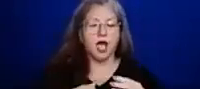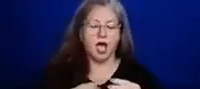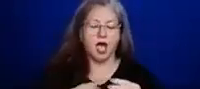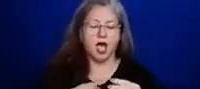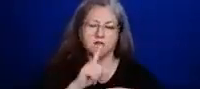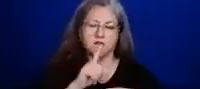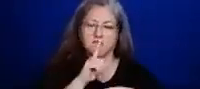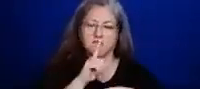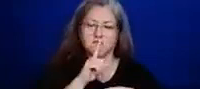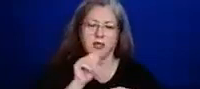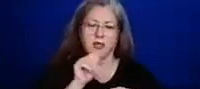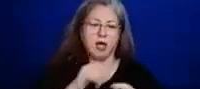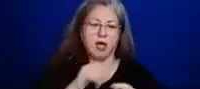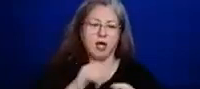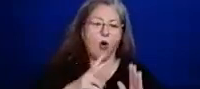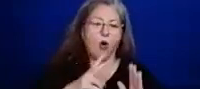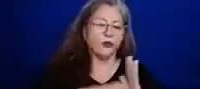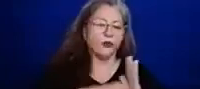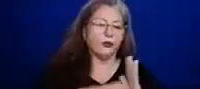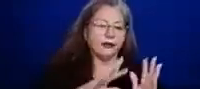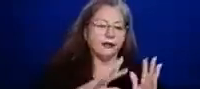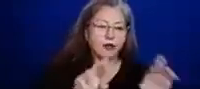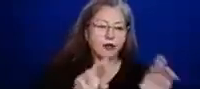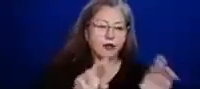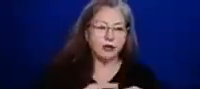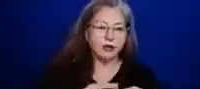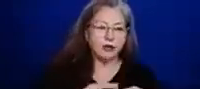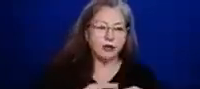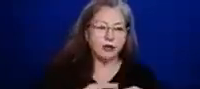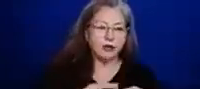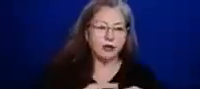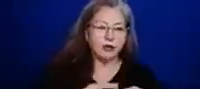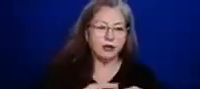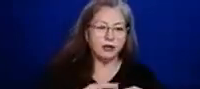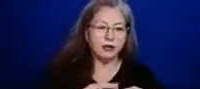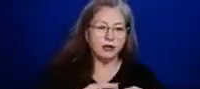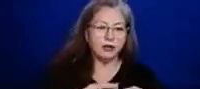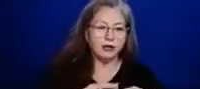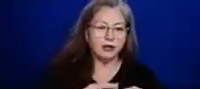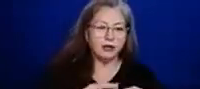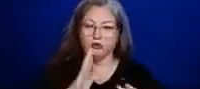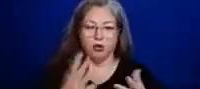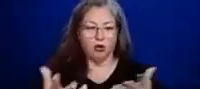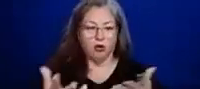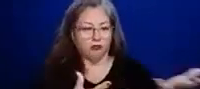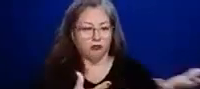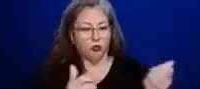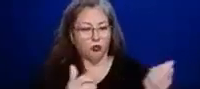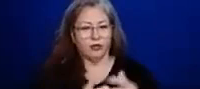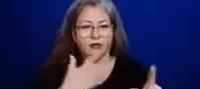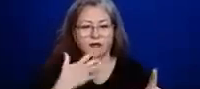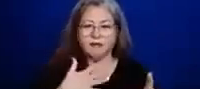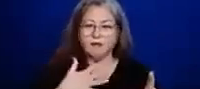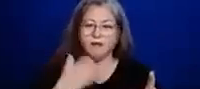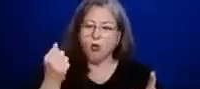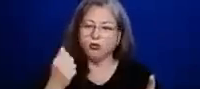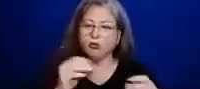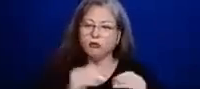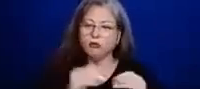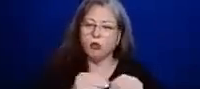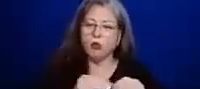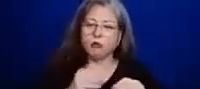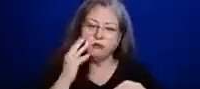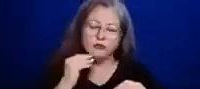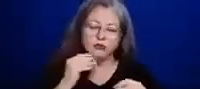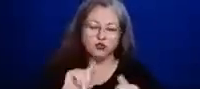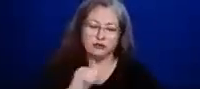only read like the resume, and I let the young ones to talk with the big ones, to get those relations